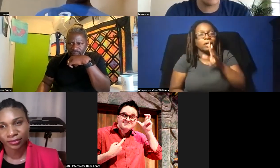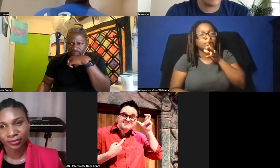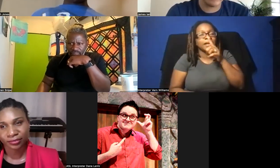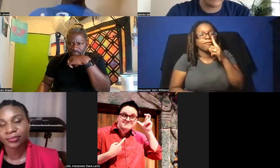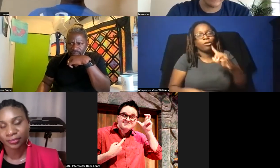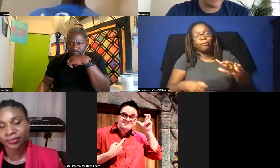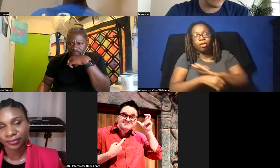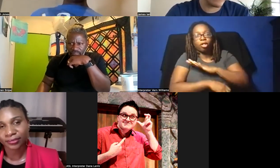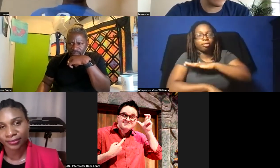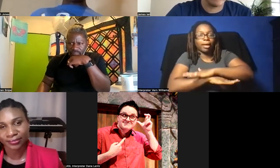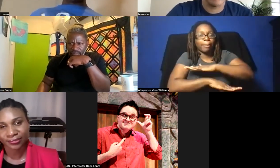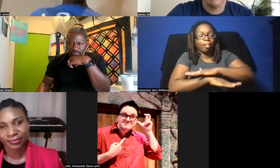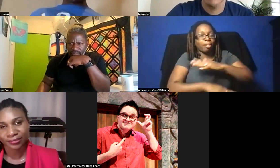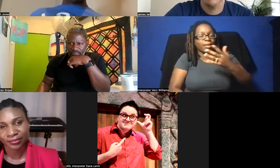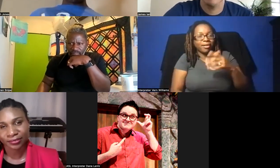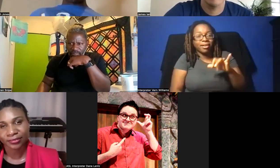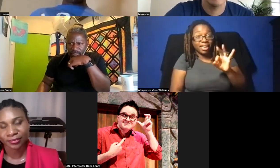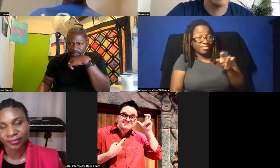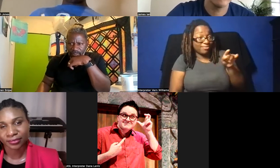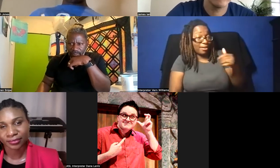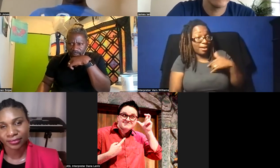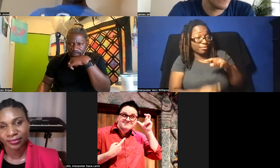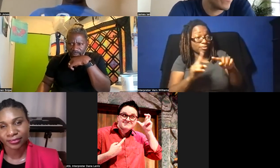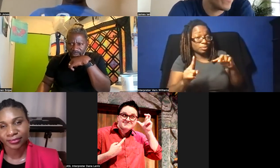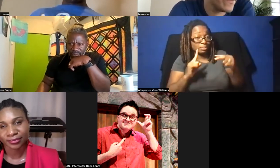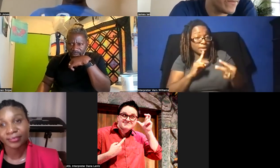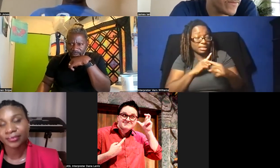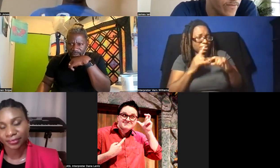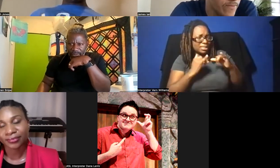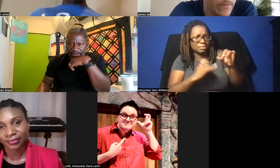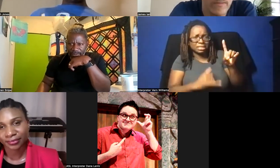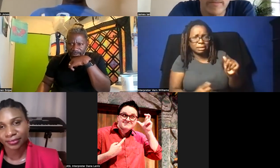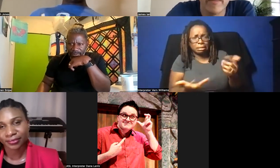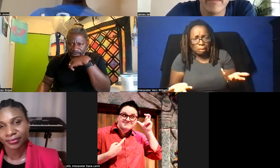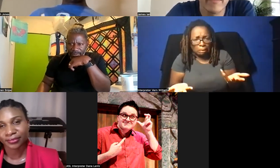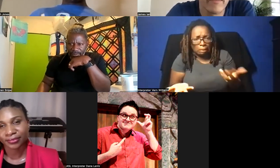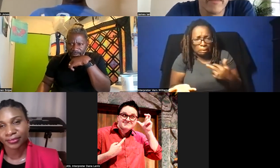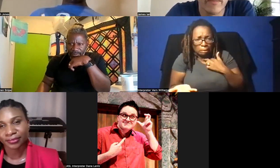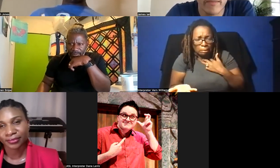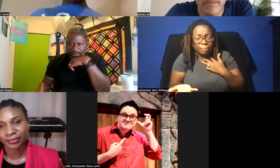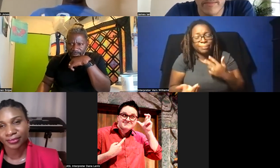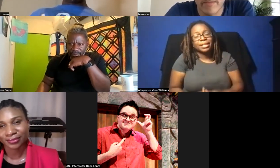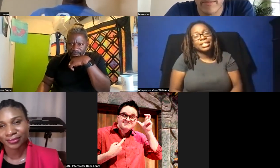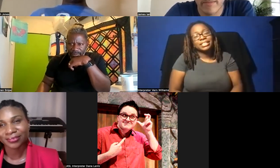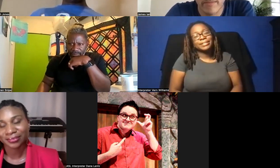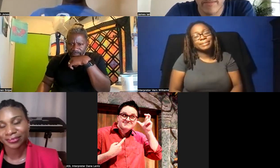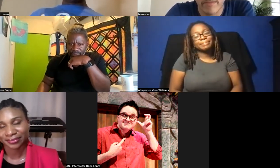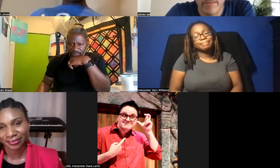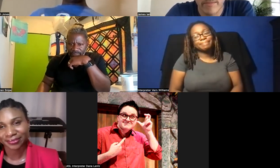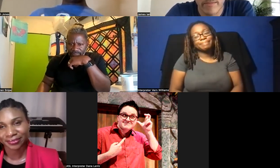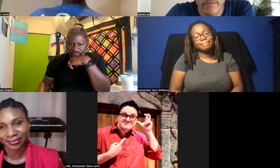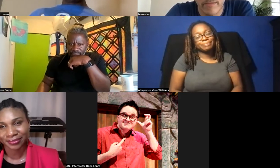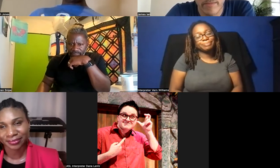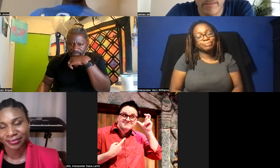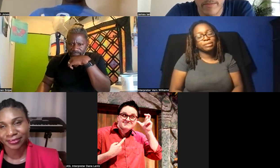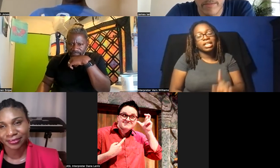someone had a different perspective with the same disability. So I think with